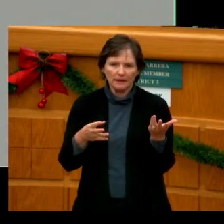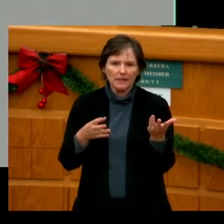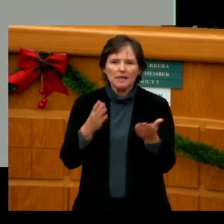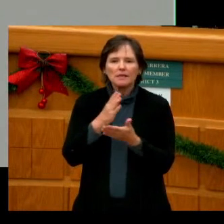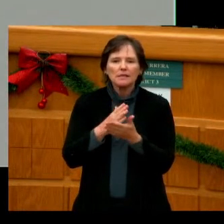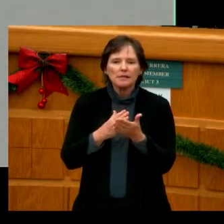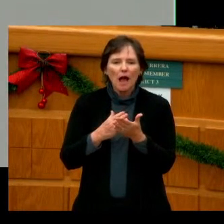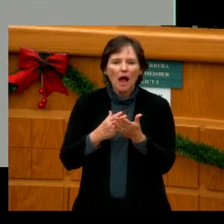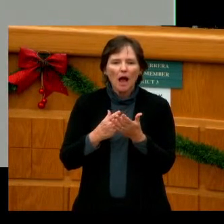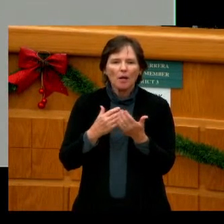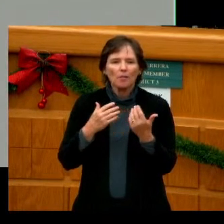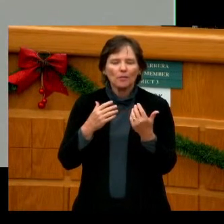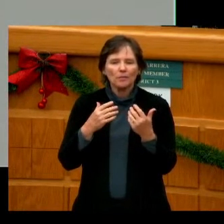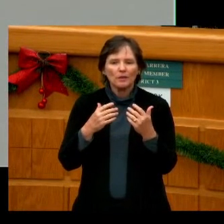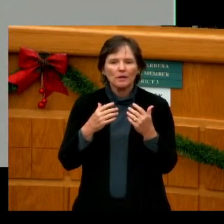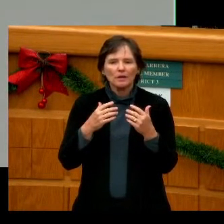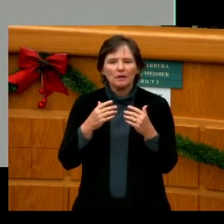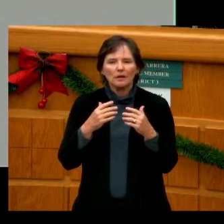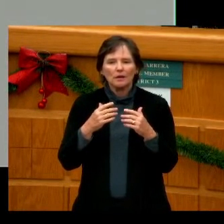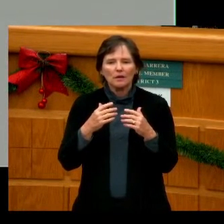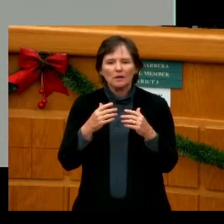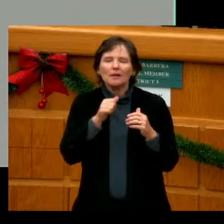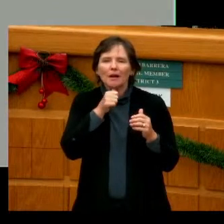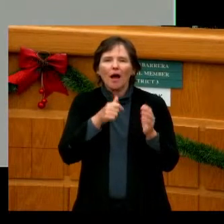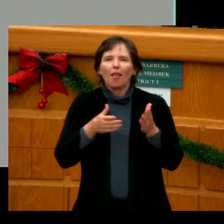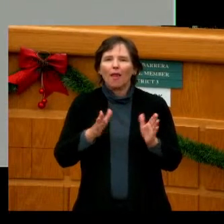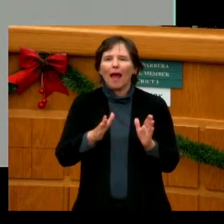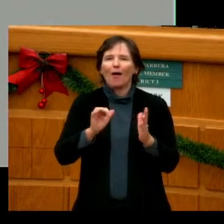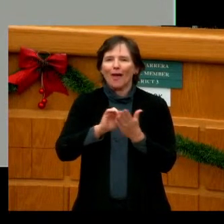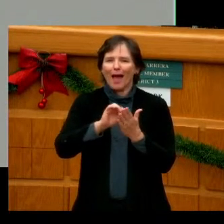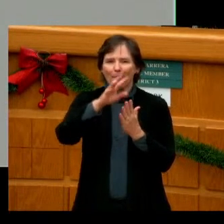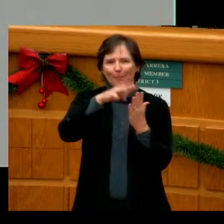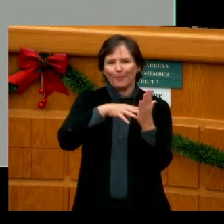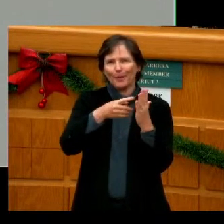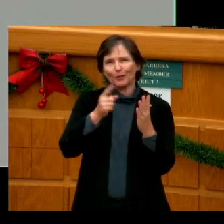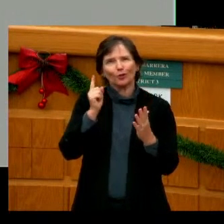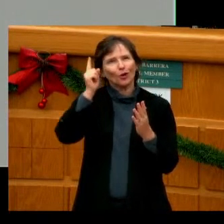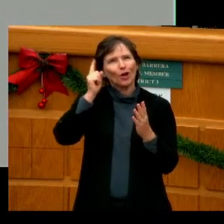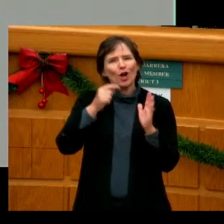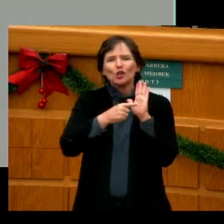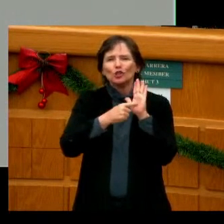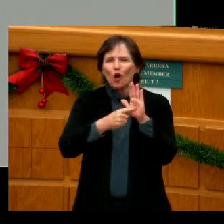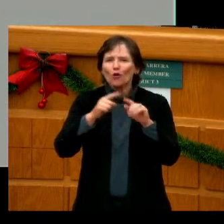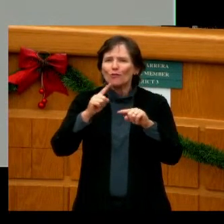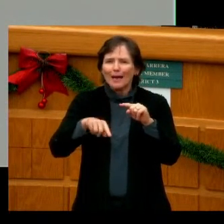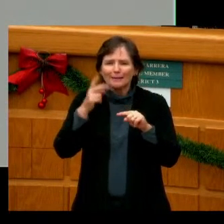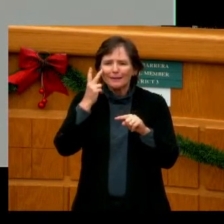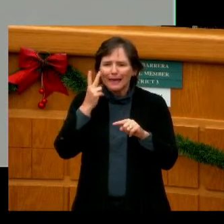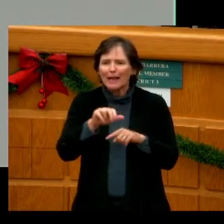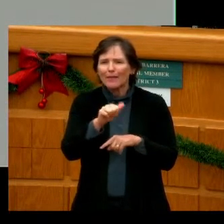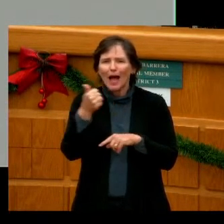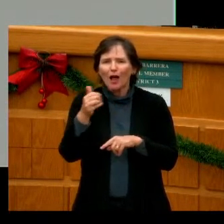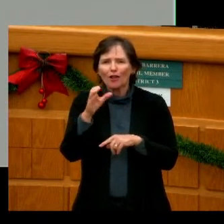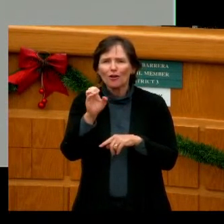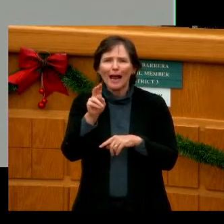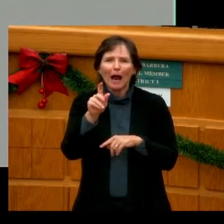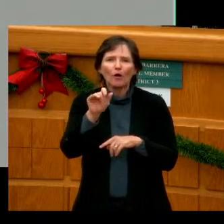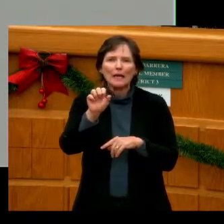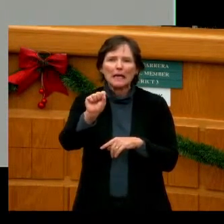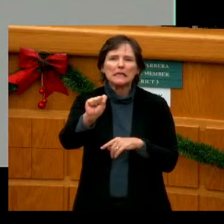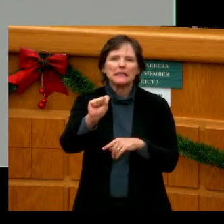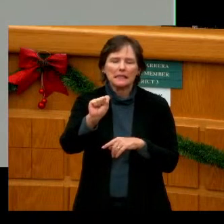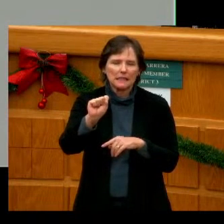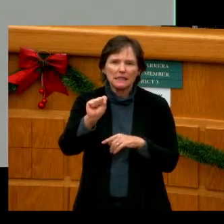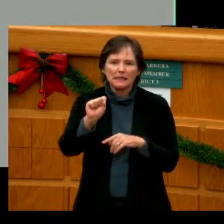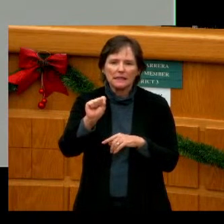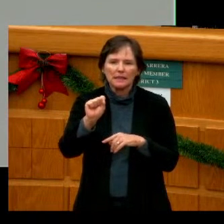in the summer outbreak, where the number of cases is getting too high to even see what's happening in the other counties in the Coastal Bend. Realize